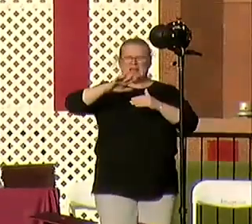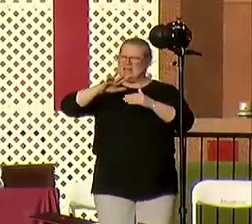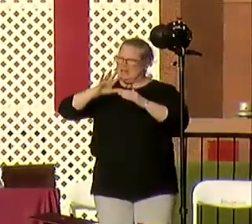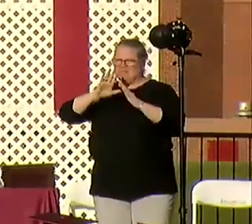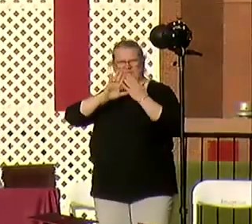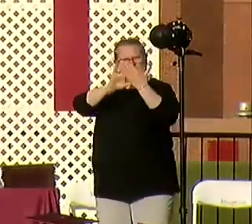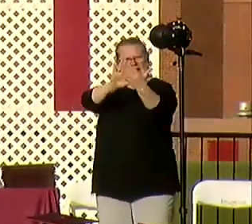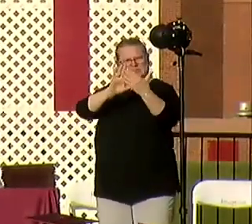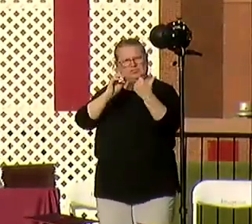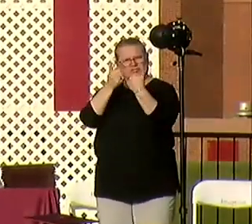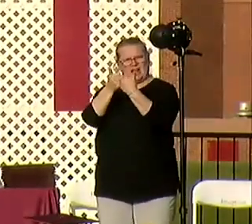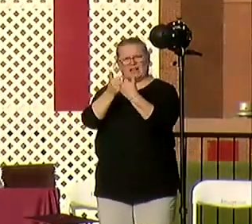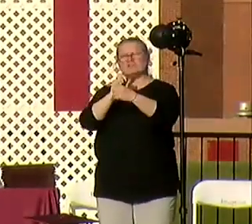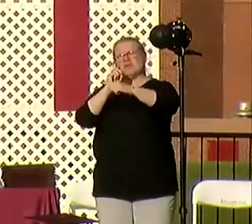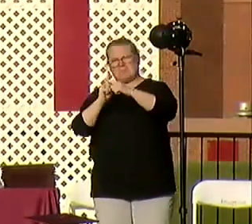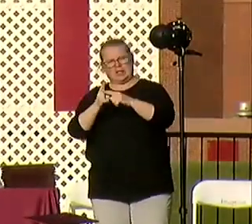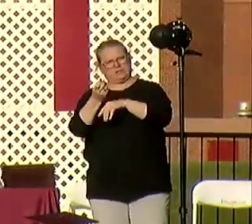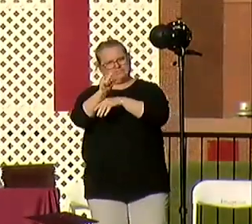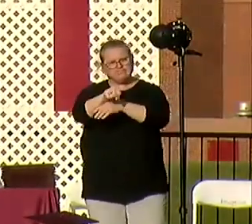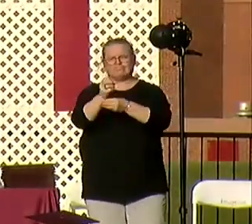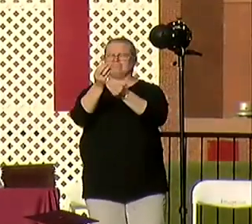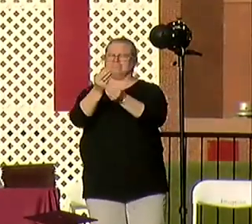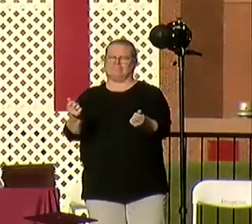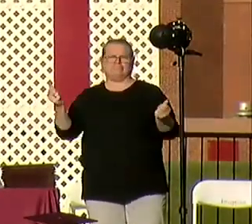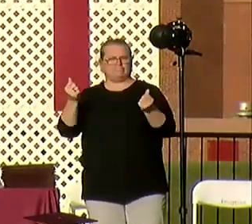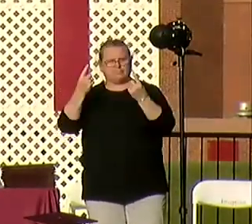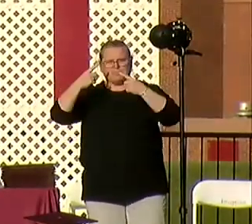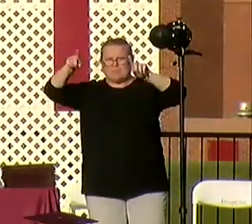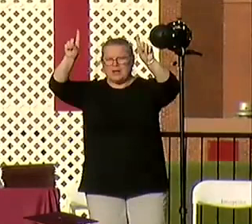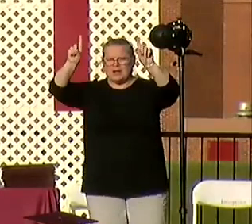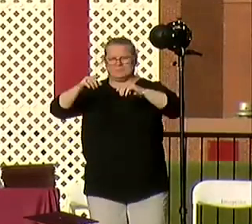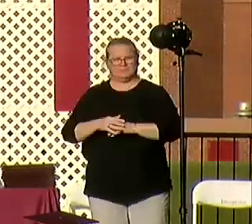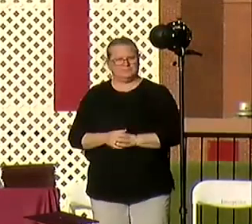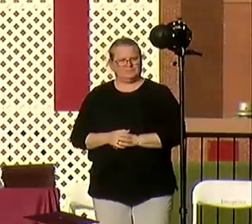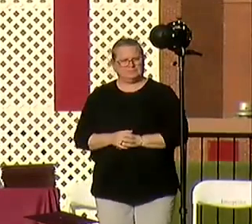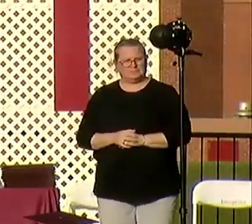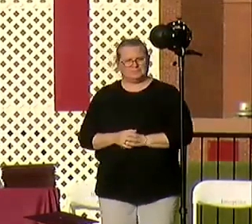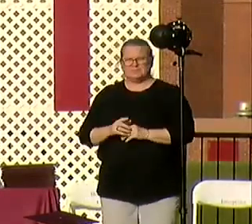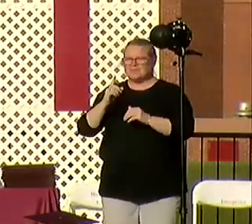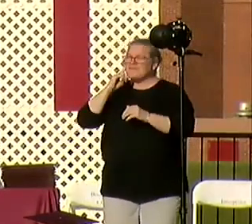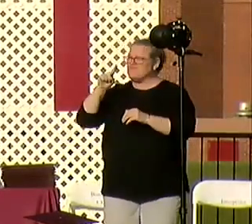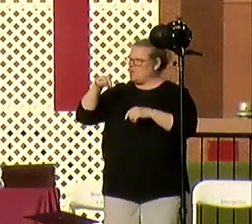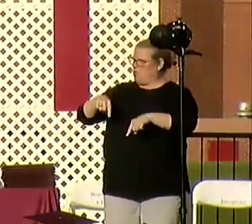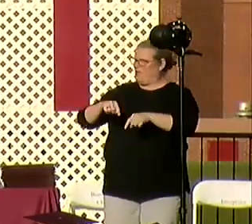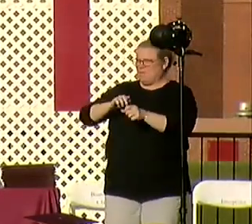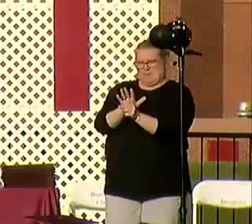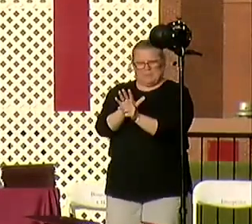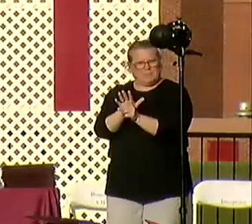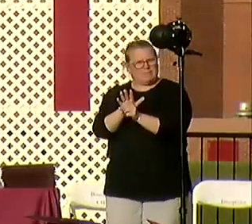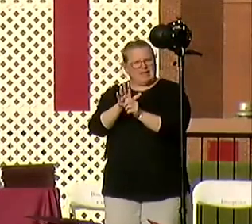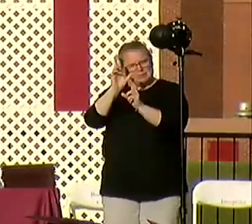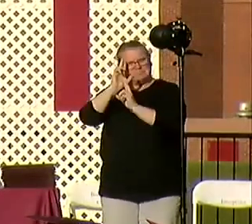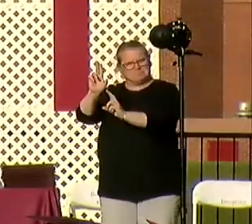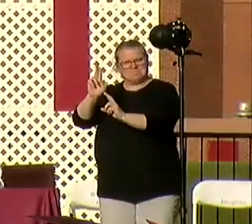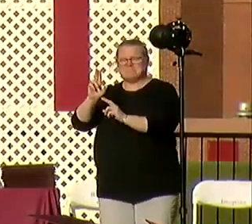have persevered. I figured in homage to the pandemic, I would cite a source familiar to many of us here today,